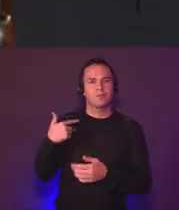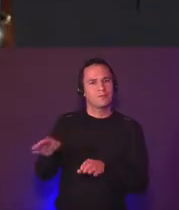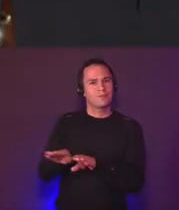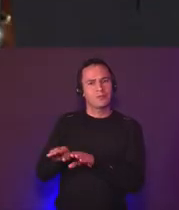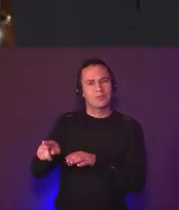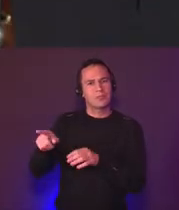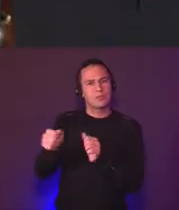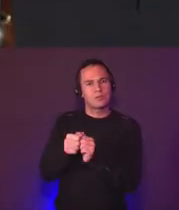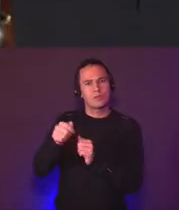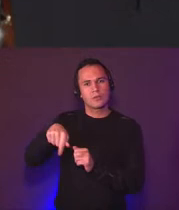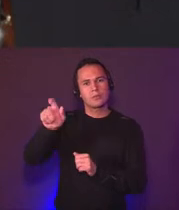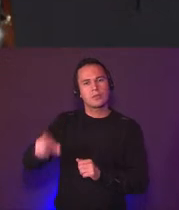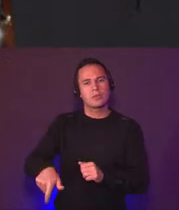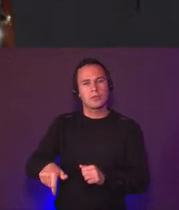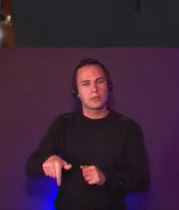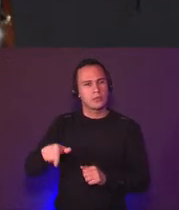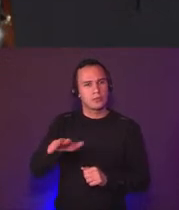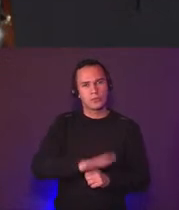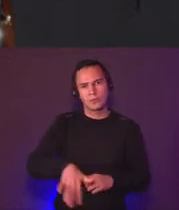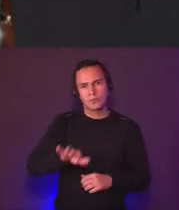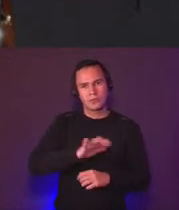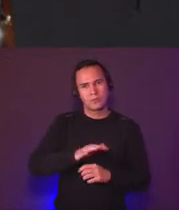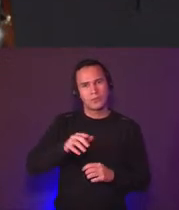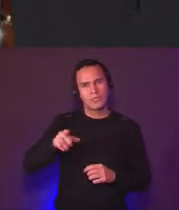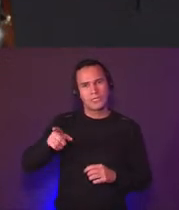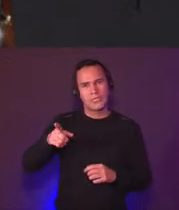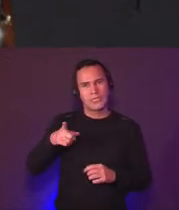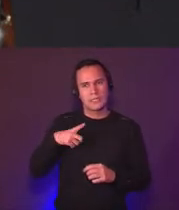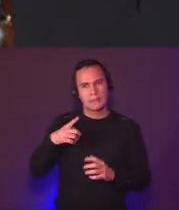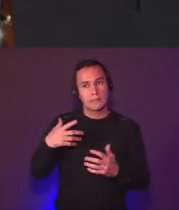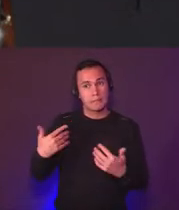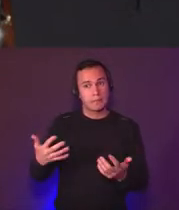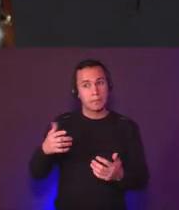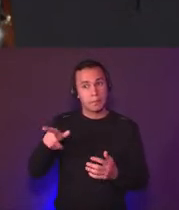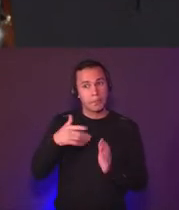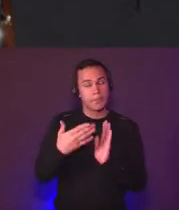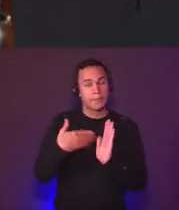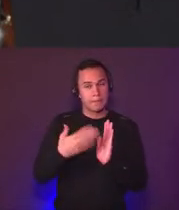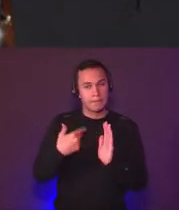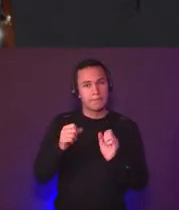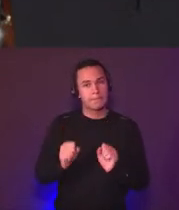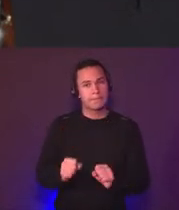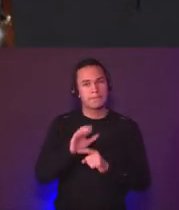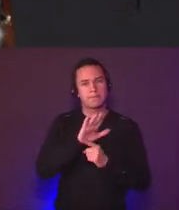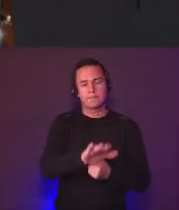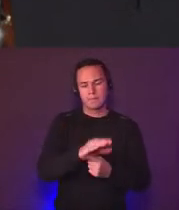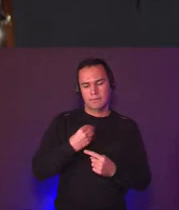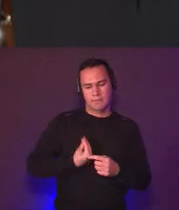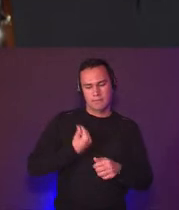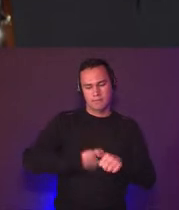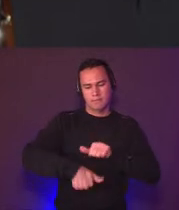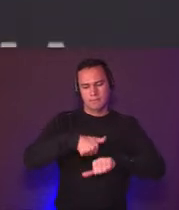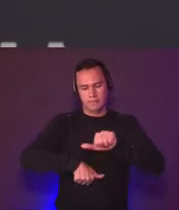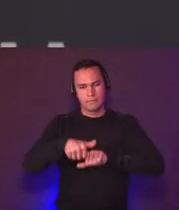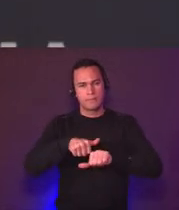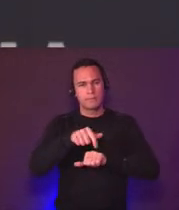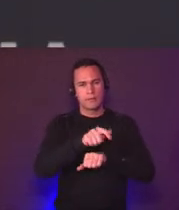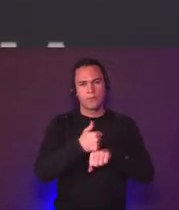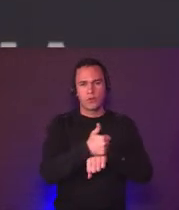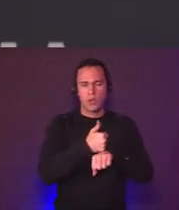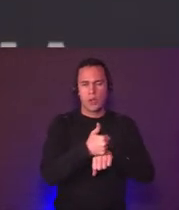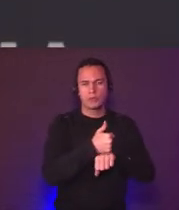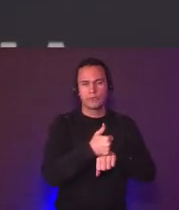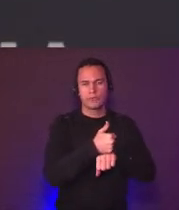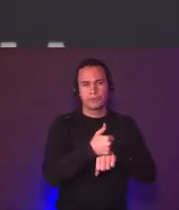well, we all do. Well, books can change lives. Books can change entire professions. And books can